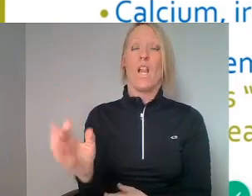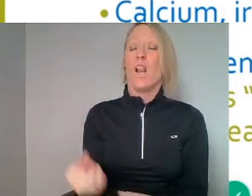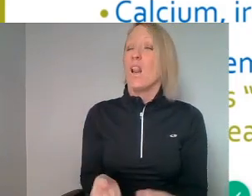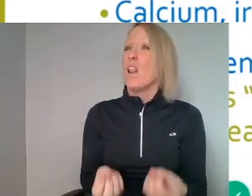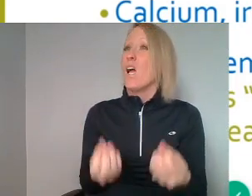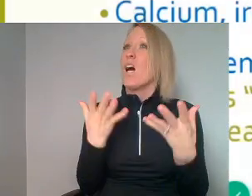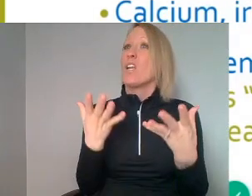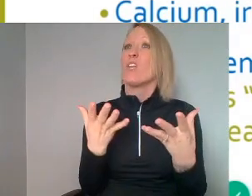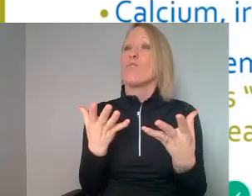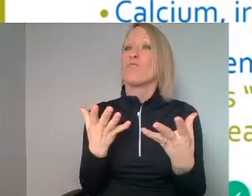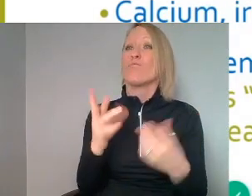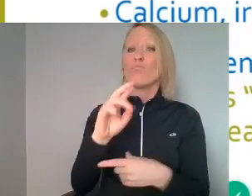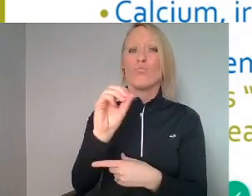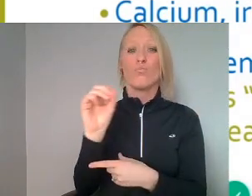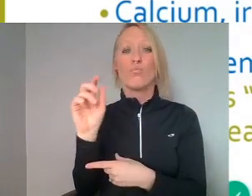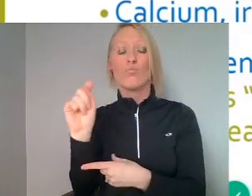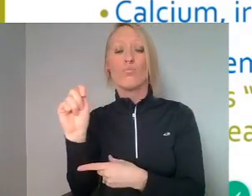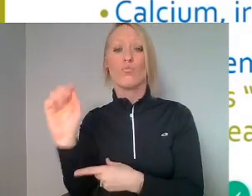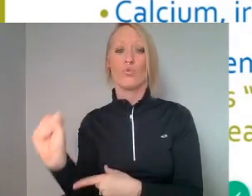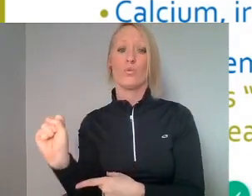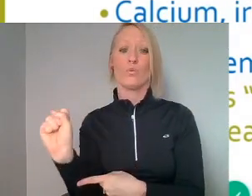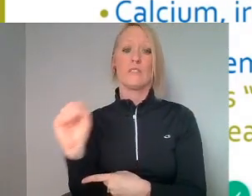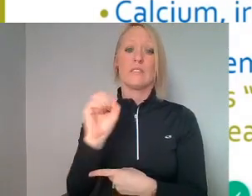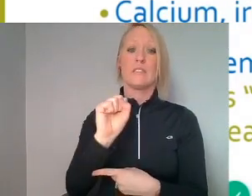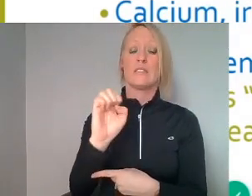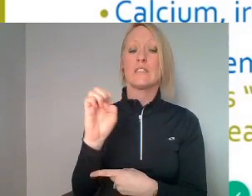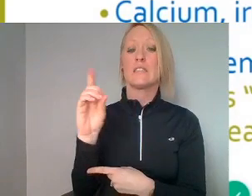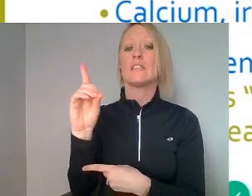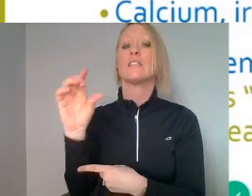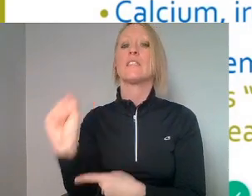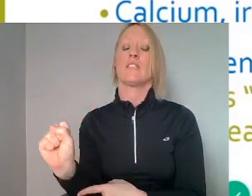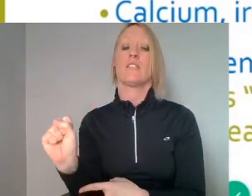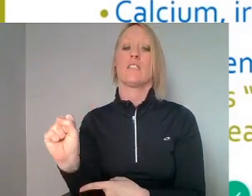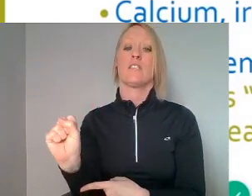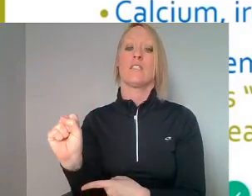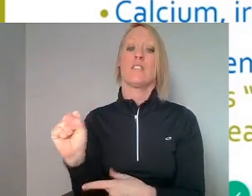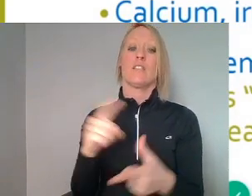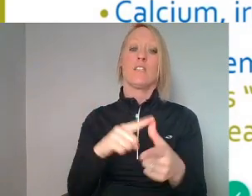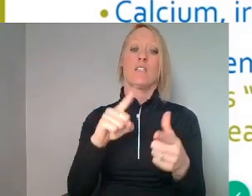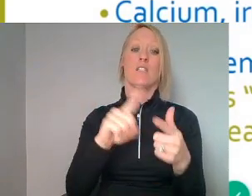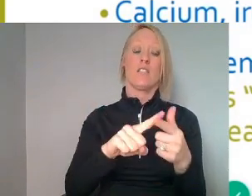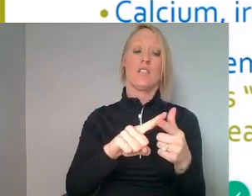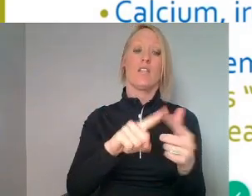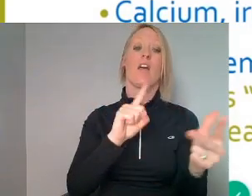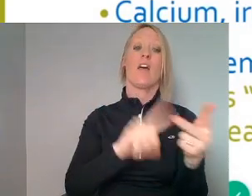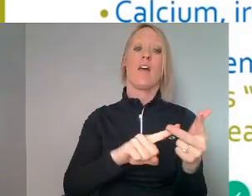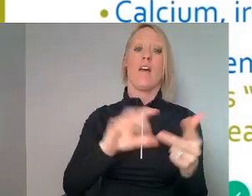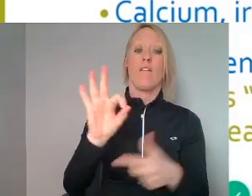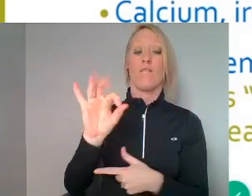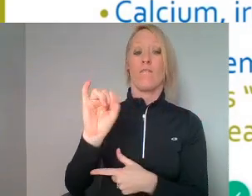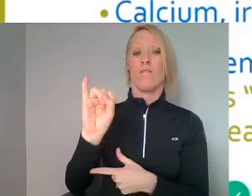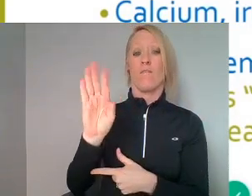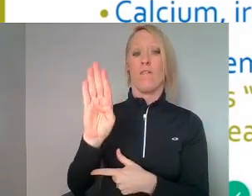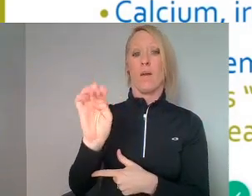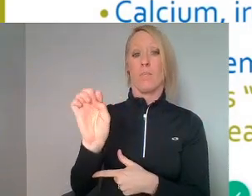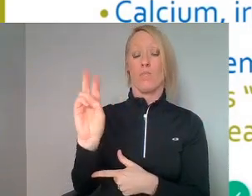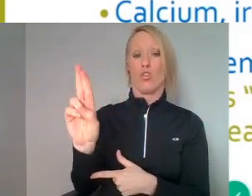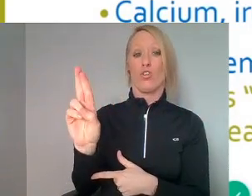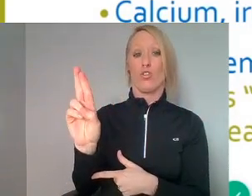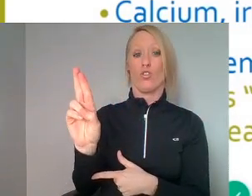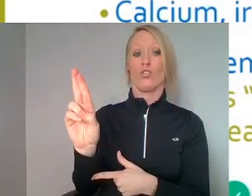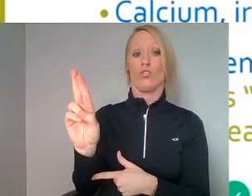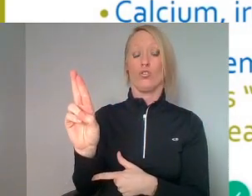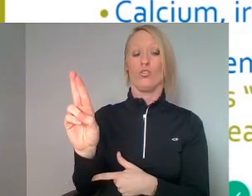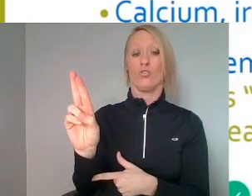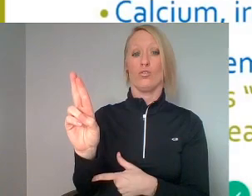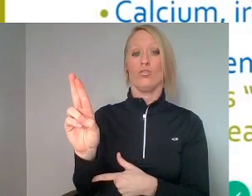vegetables that fall in those categories. They also give us fiber. Fiber is what aids in our digestion. So we have to have fiber in